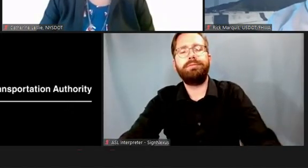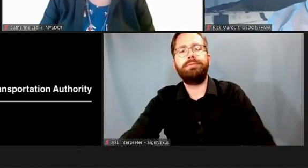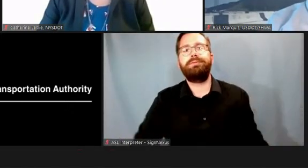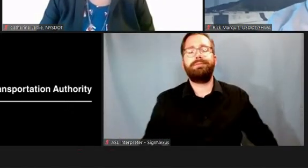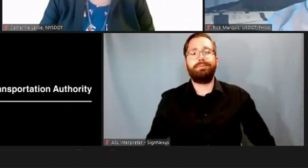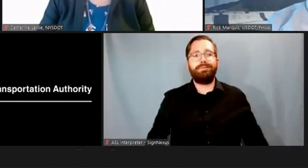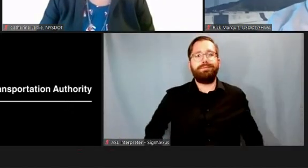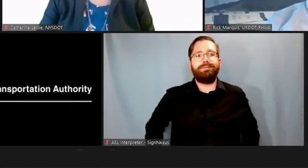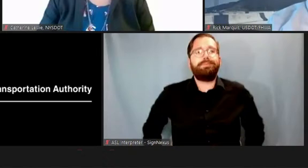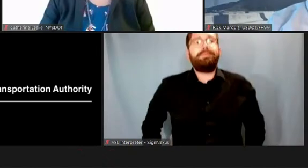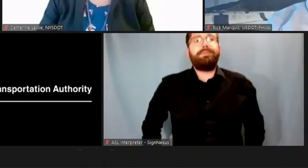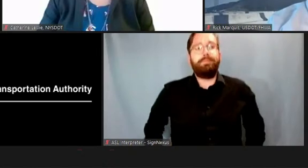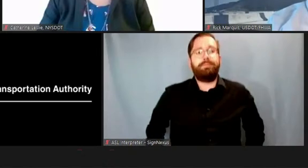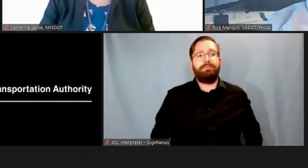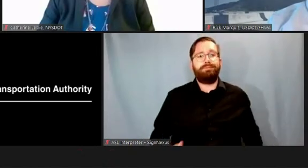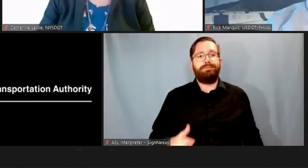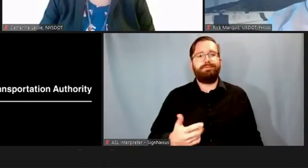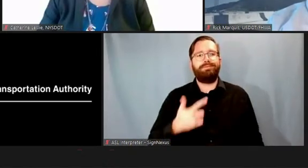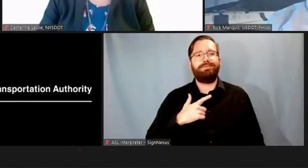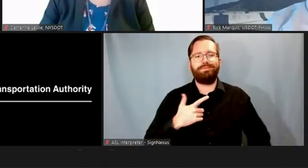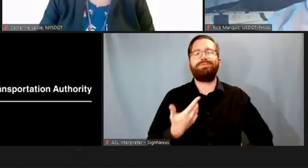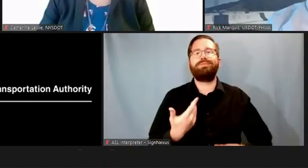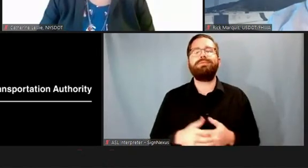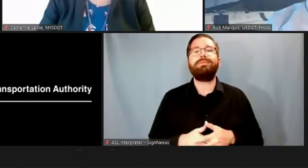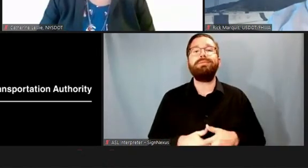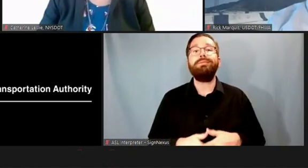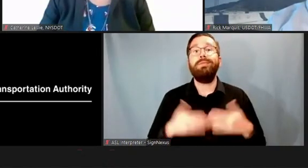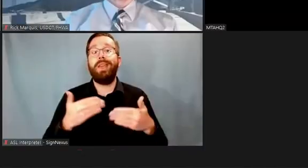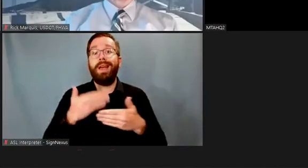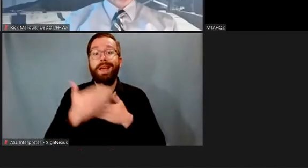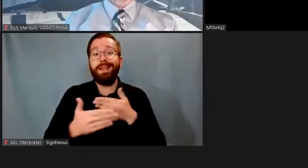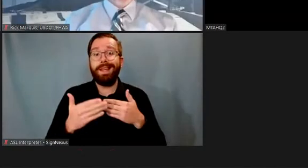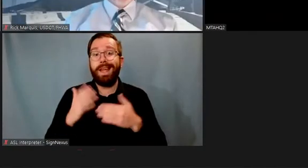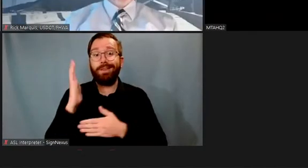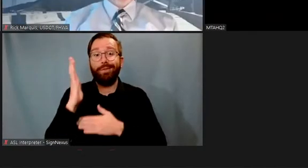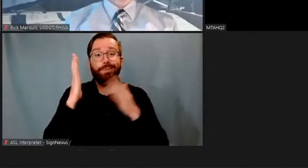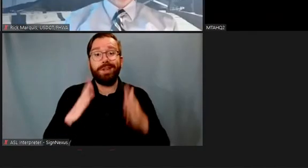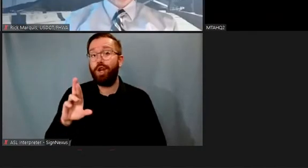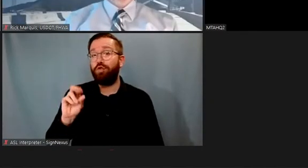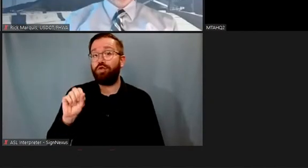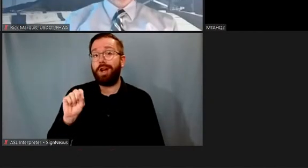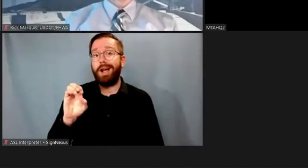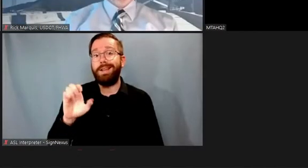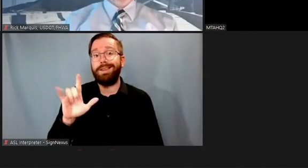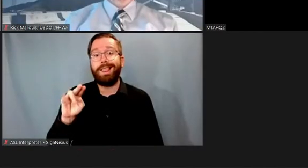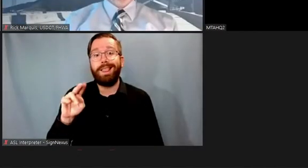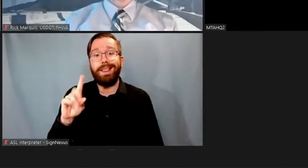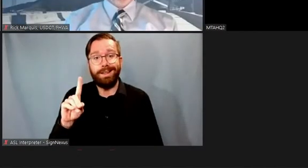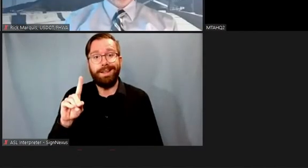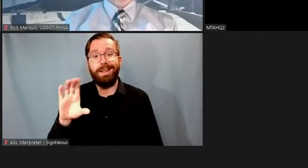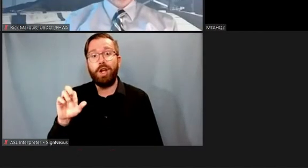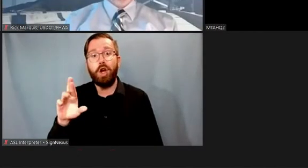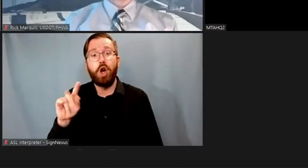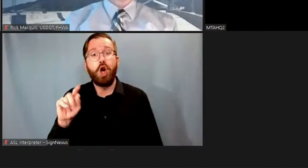our next speaker is rosalind carter followed by beatrice beauville